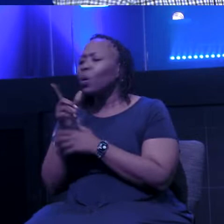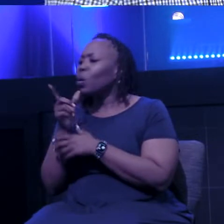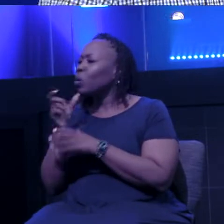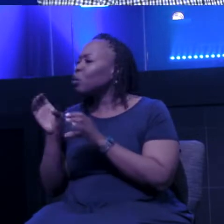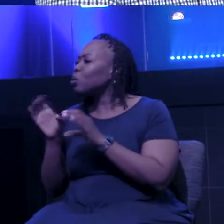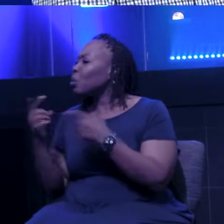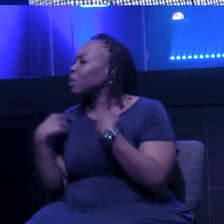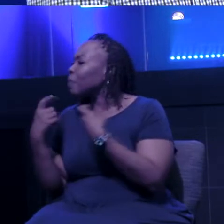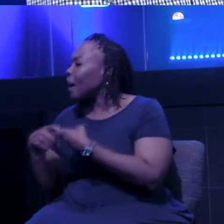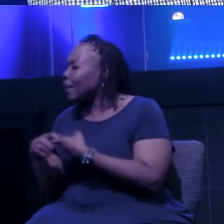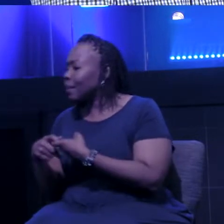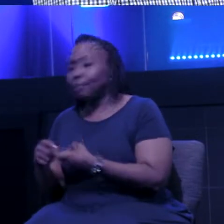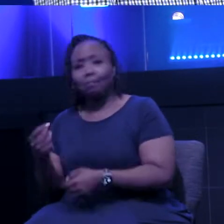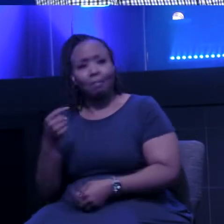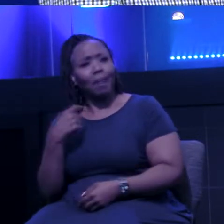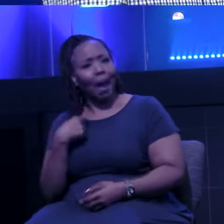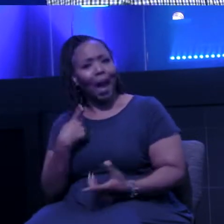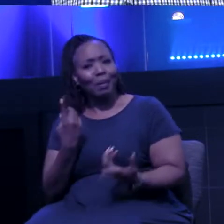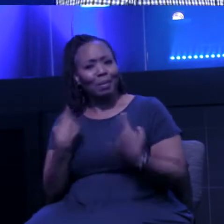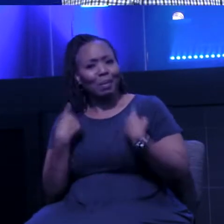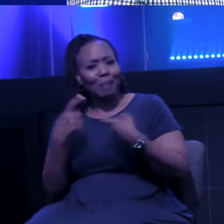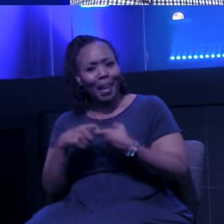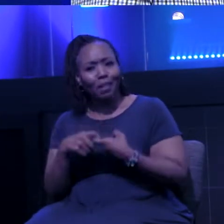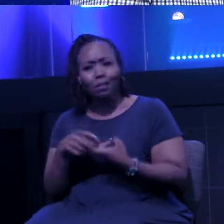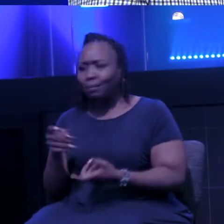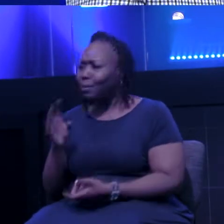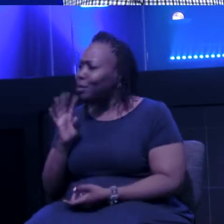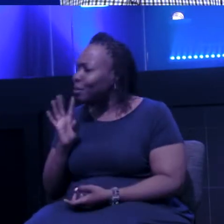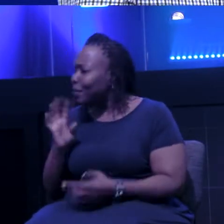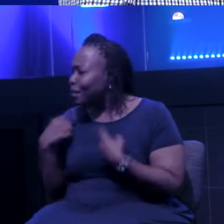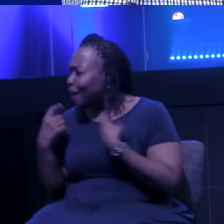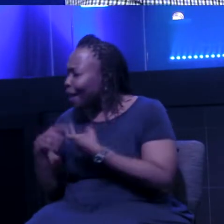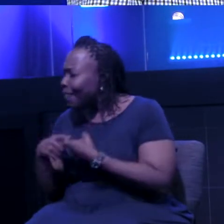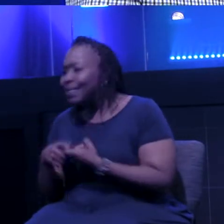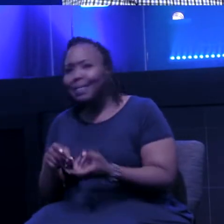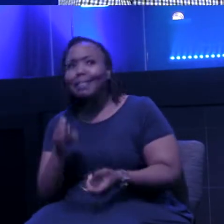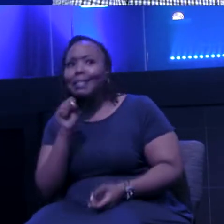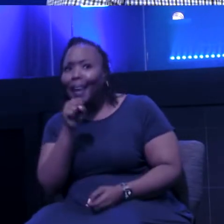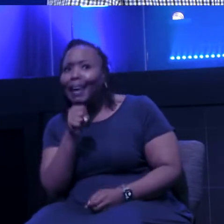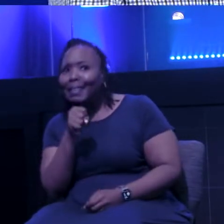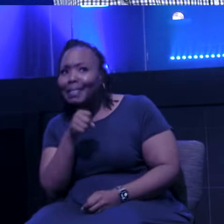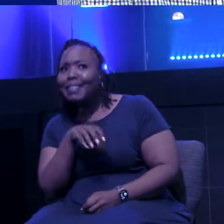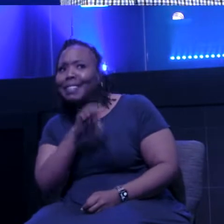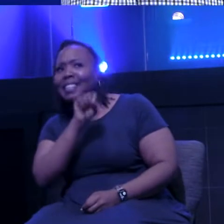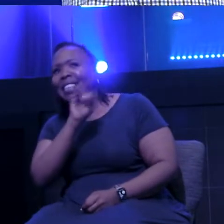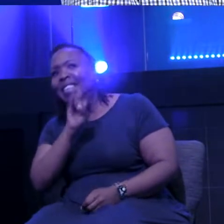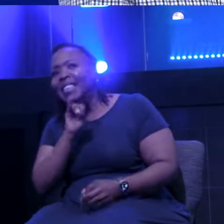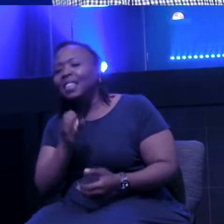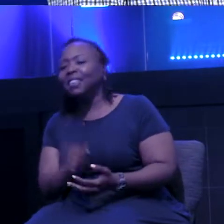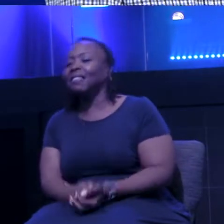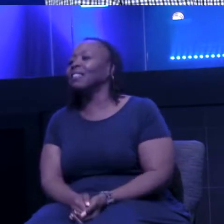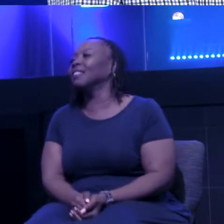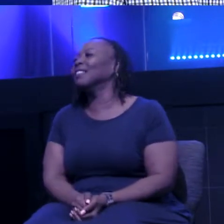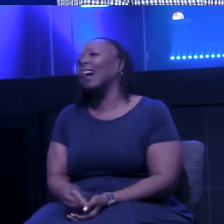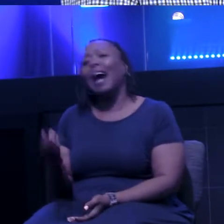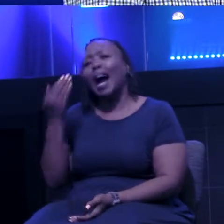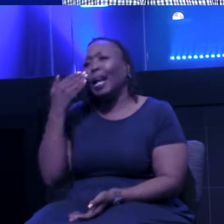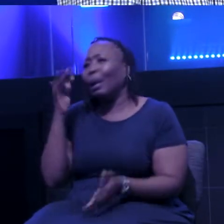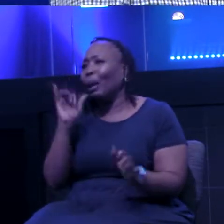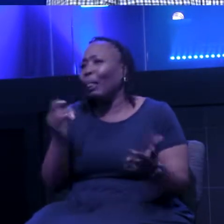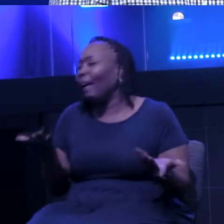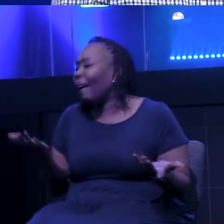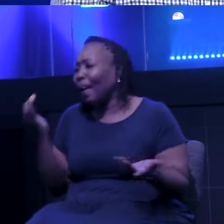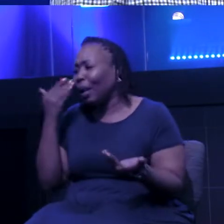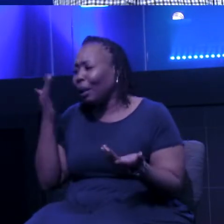Spanish service? I will be. So you speak Spanish? Yeah. I did not know that. Claro que sí. I did not know that.